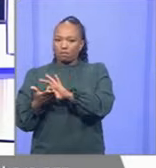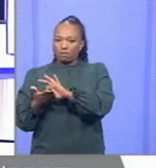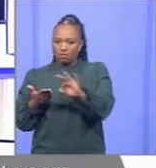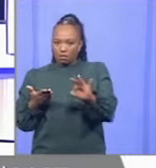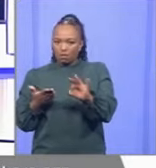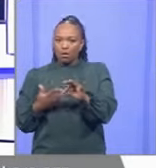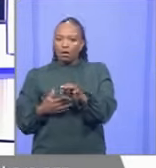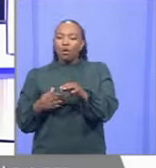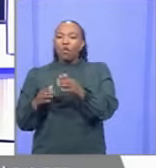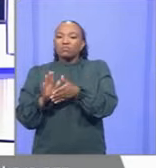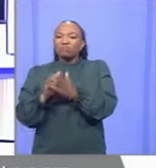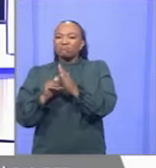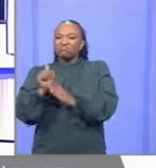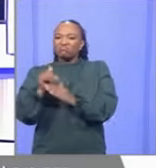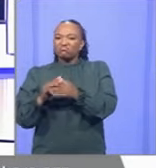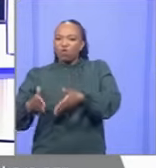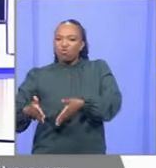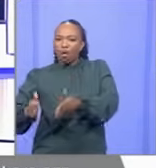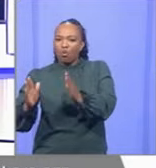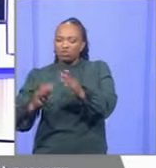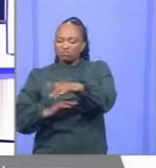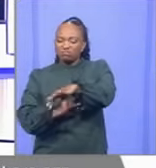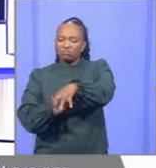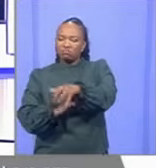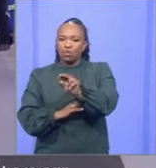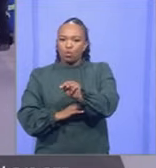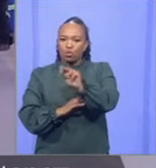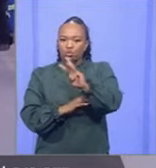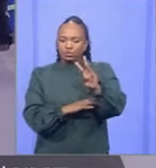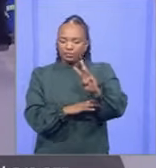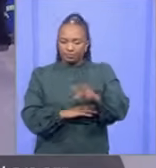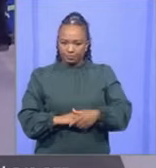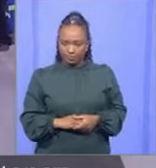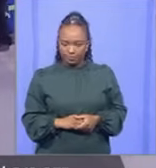le Gelegspan ka profenseng.